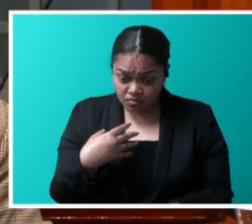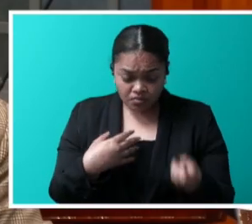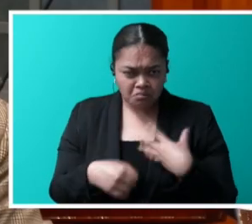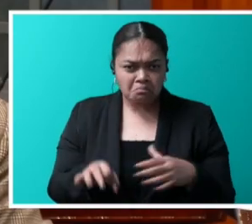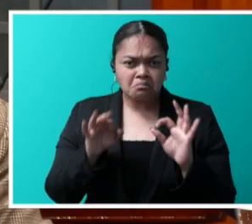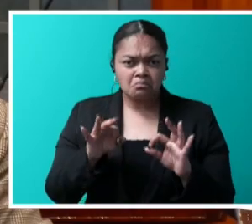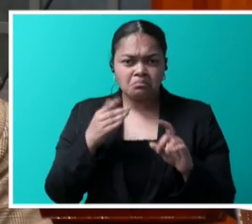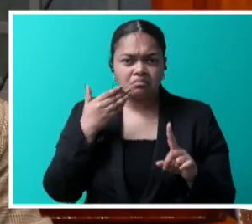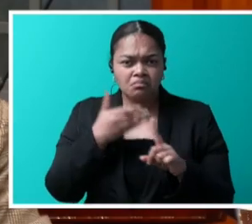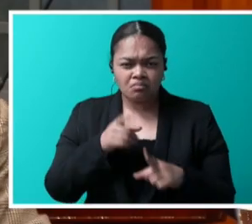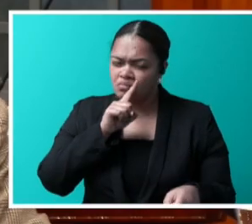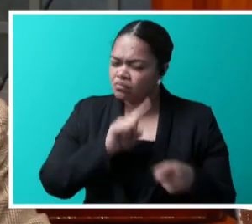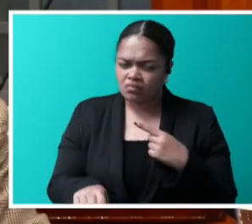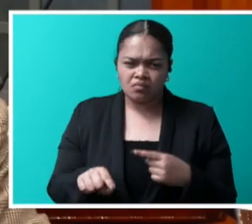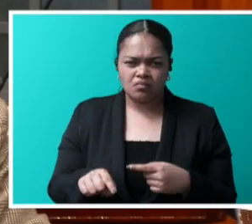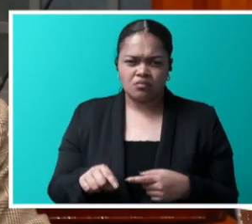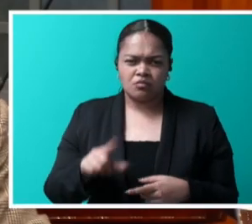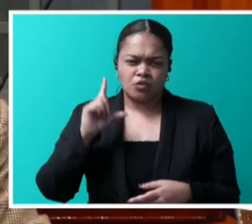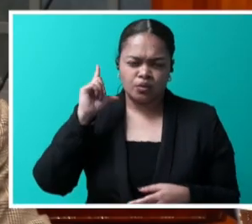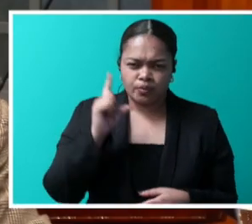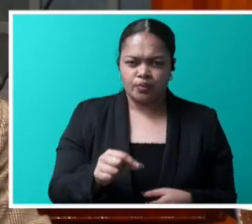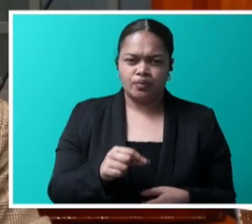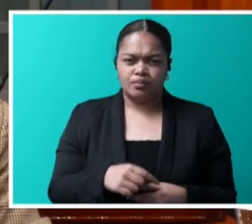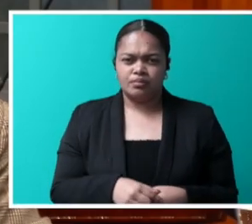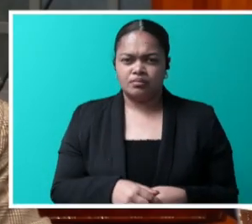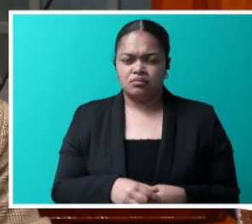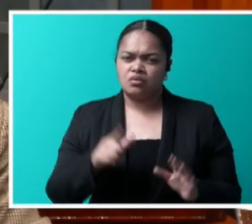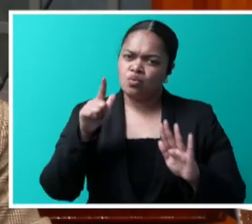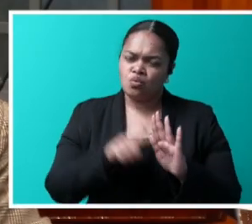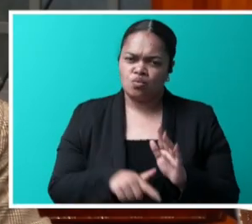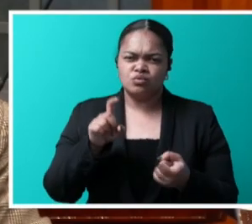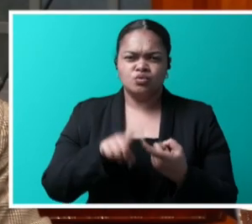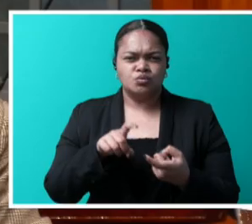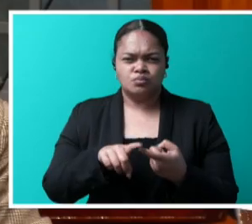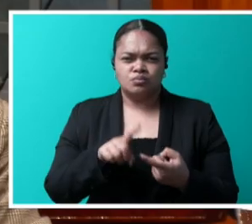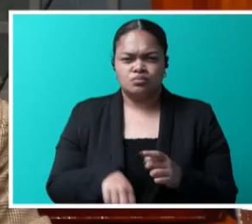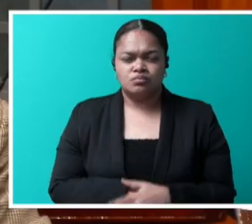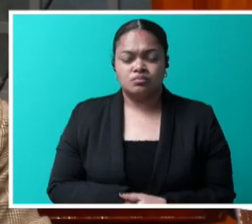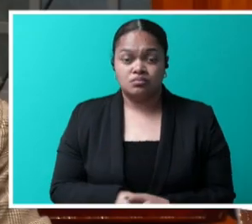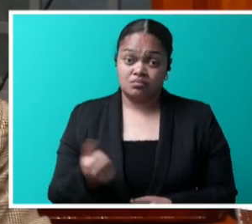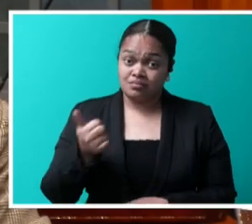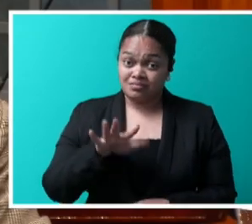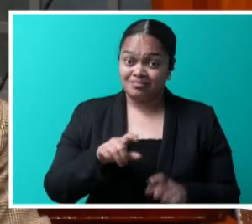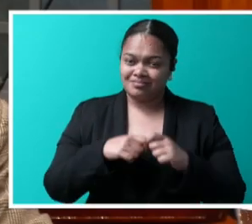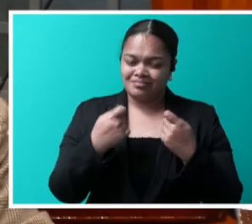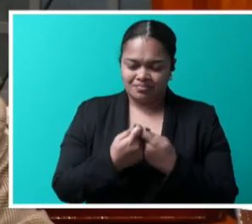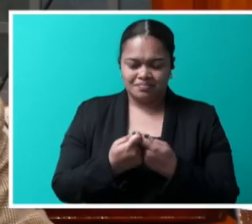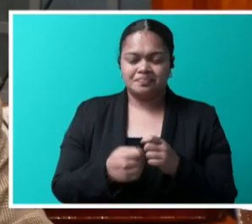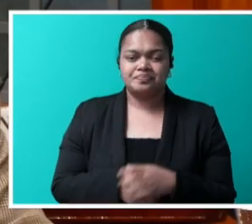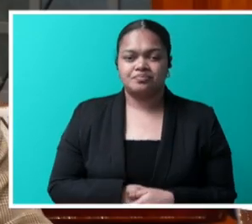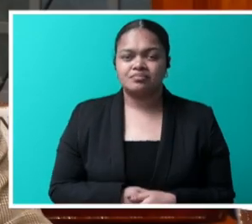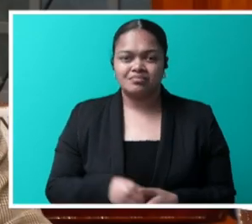targets faster, more accurately, and at a lower cost. Already our team, Mr. Speaker,